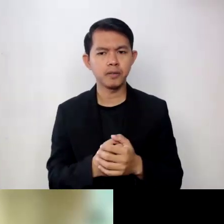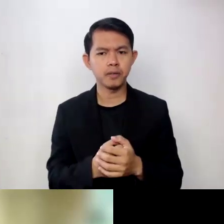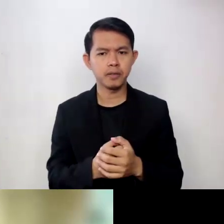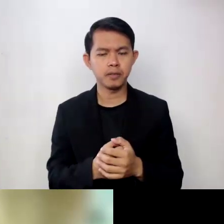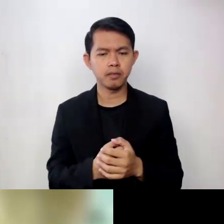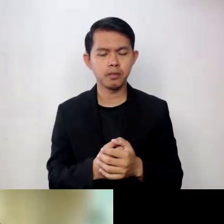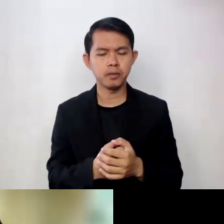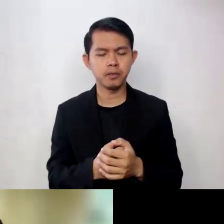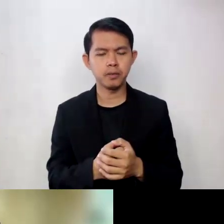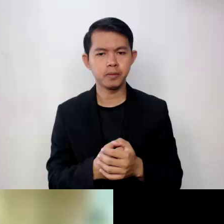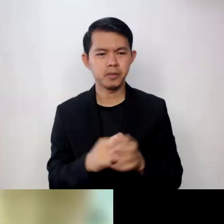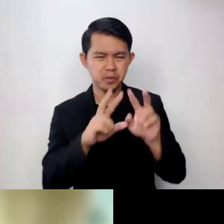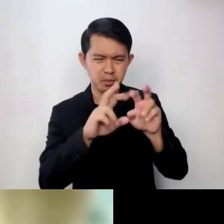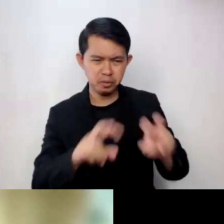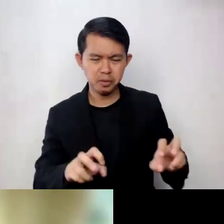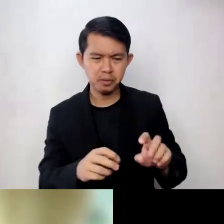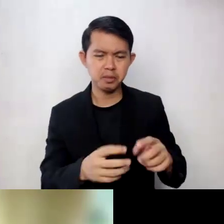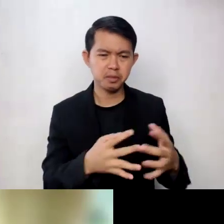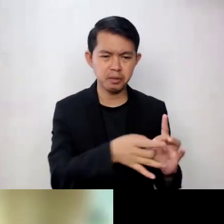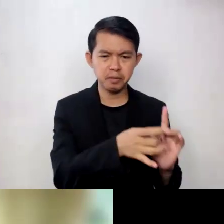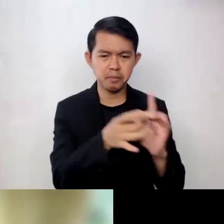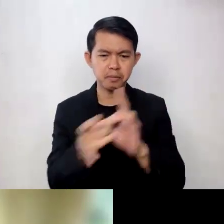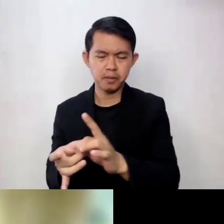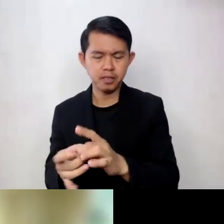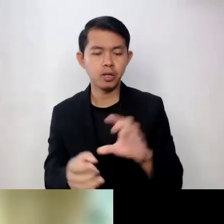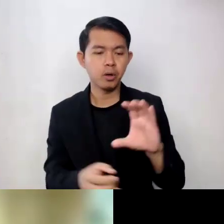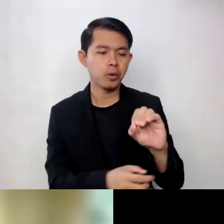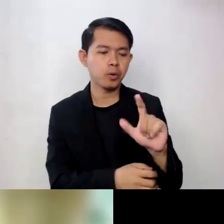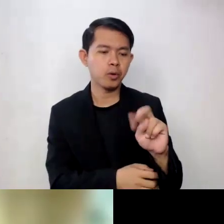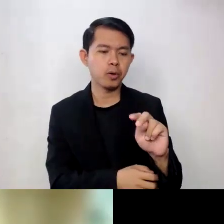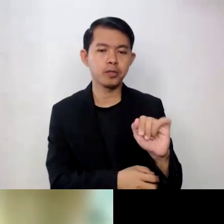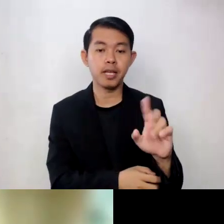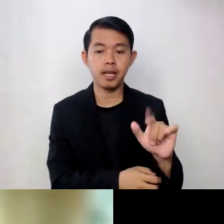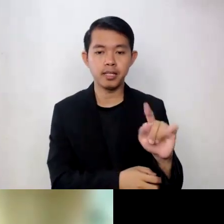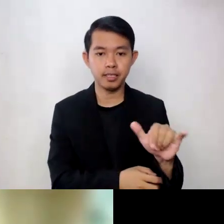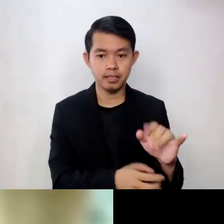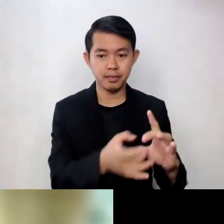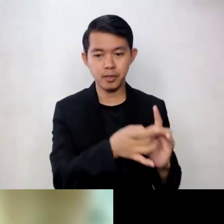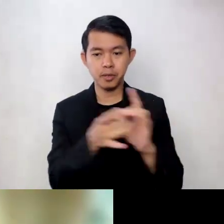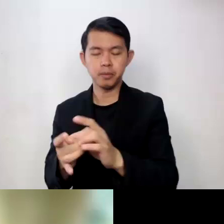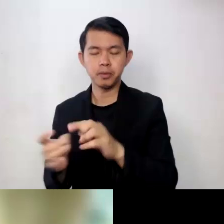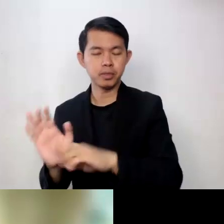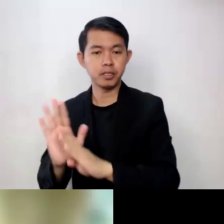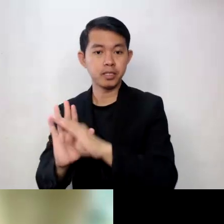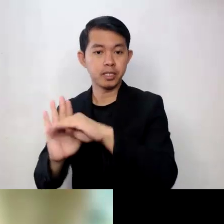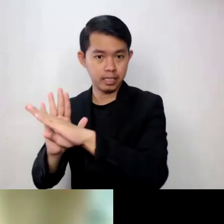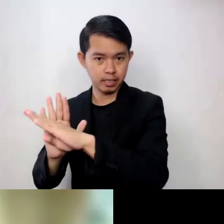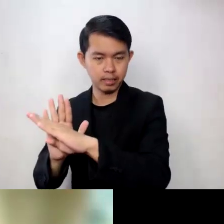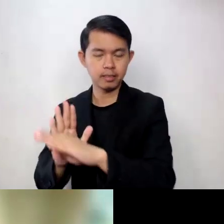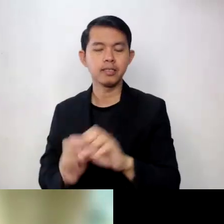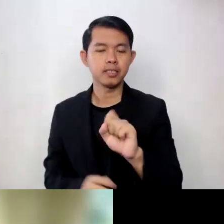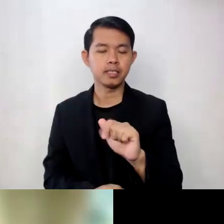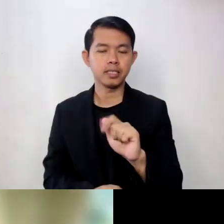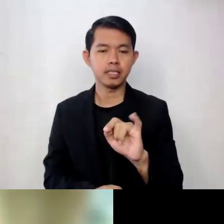coloniality when it comes to statistics. Right, right. Thank you. Thank you so much. Yeah, so far now what I'm hearing